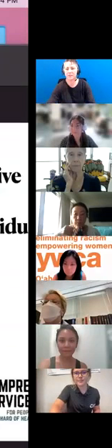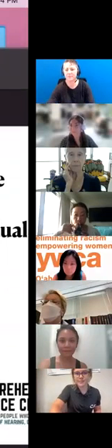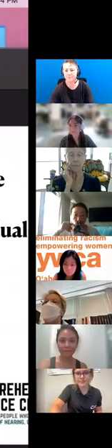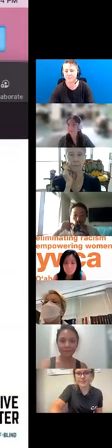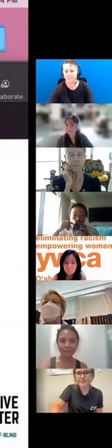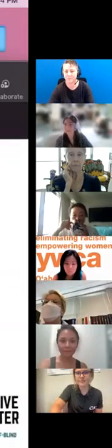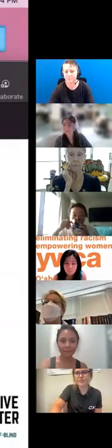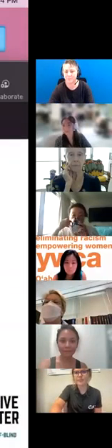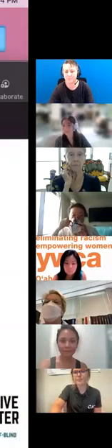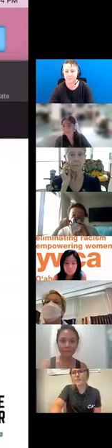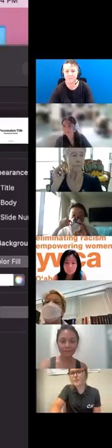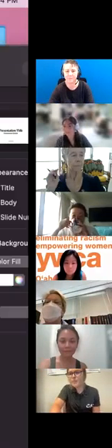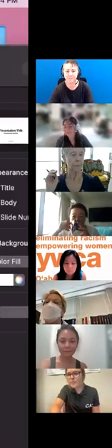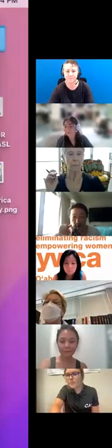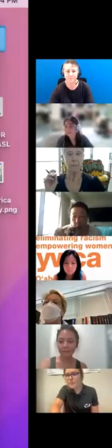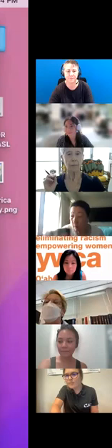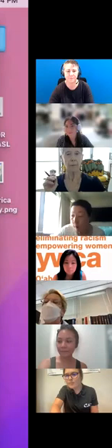those.